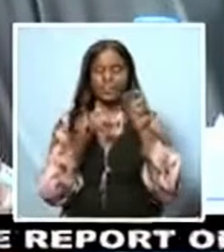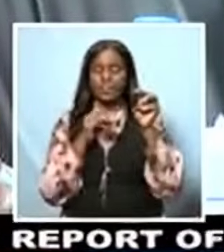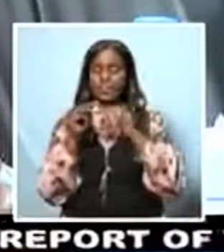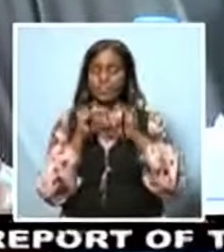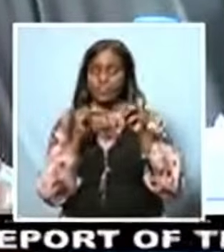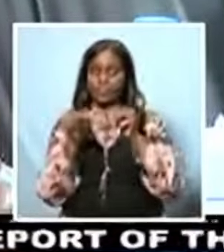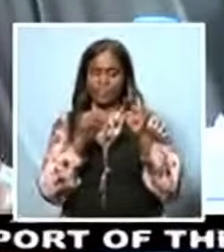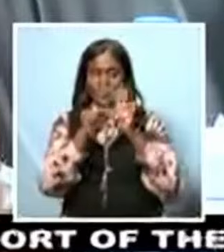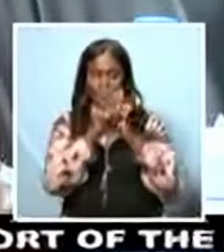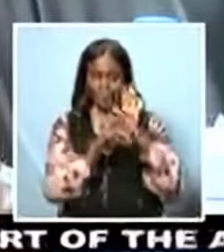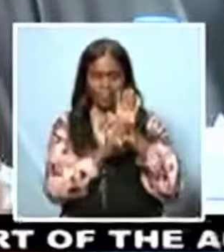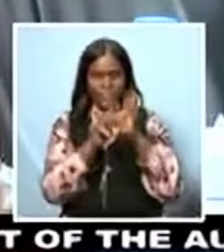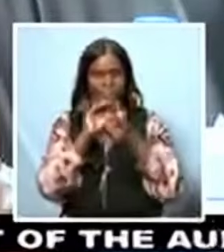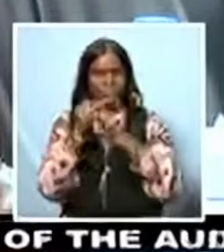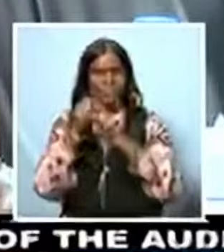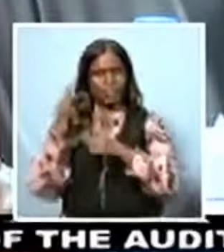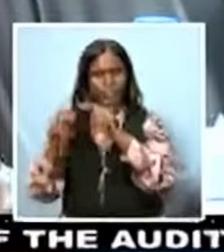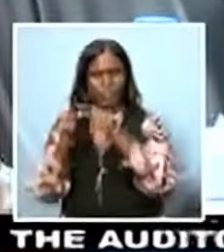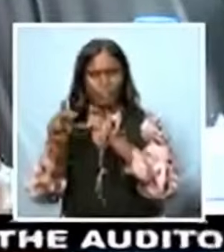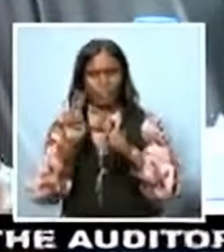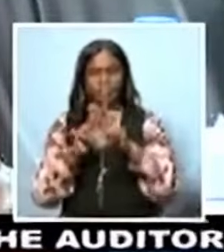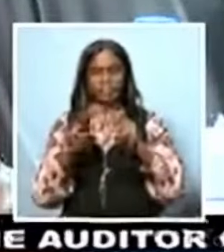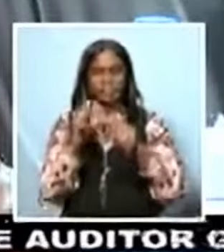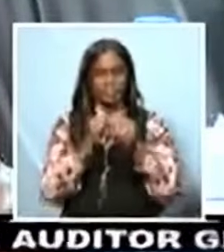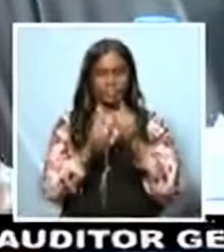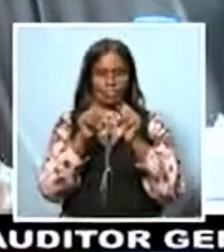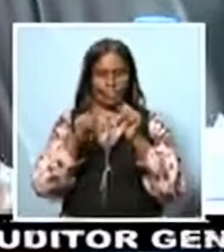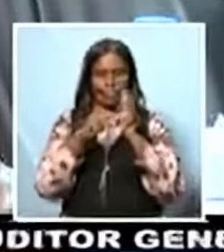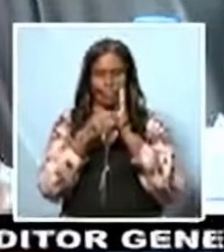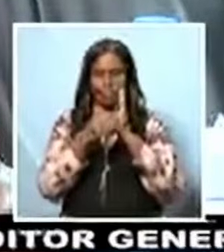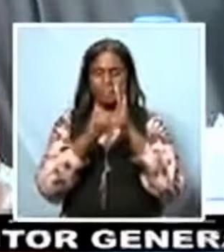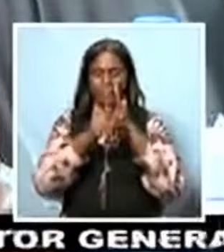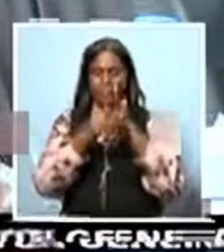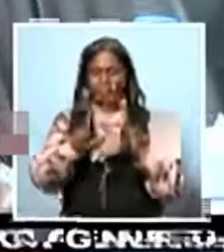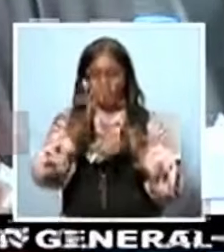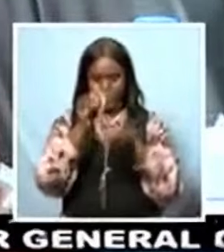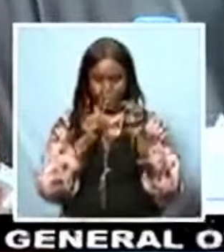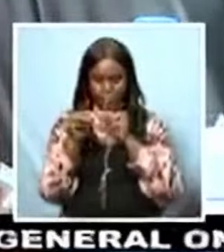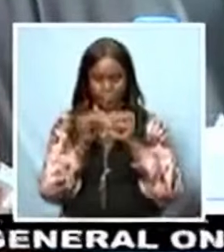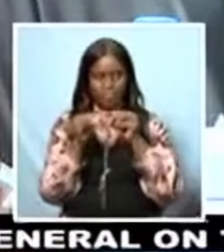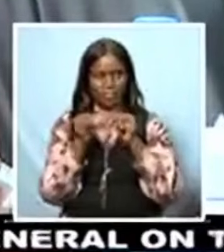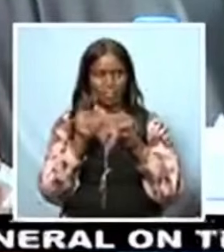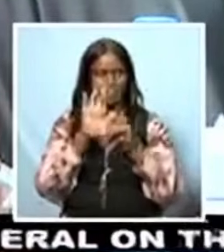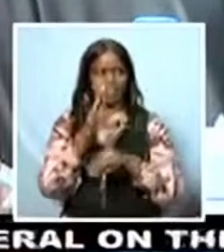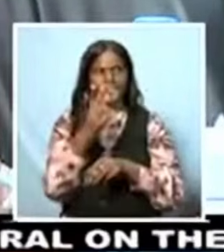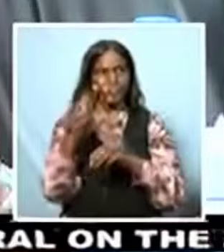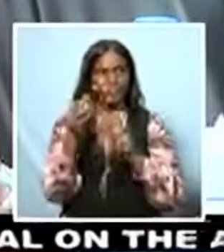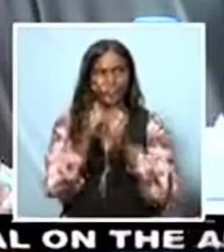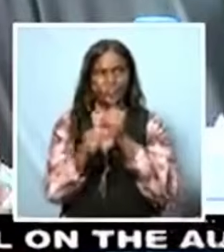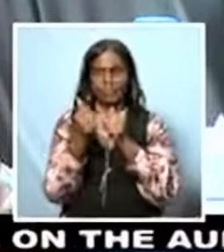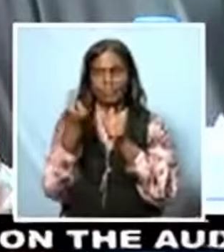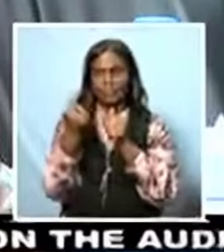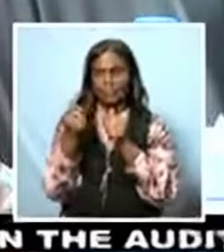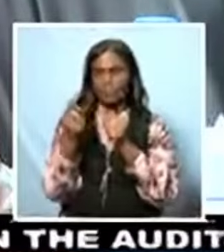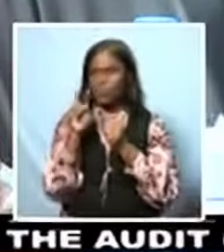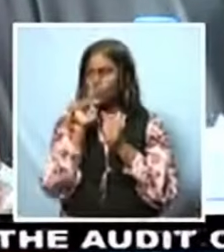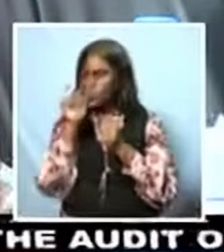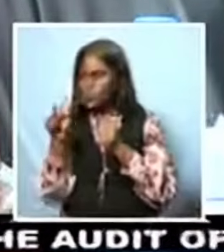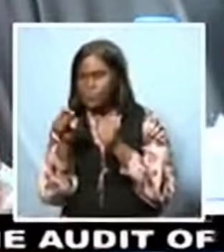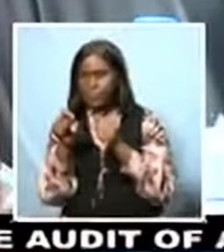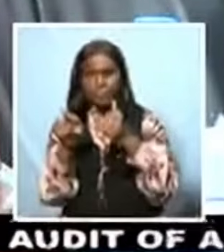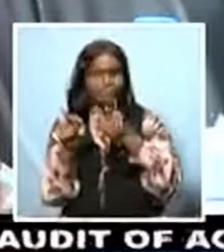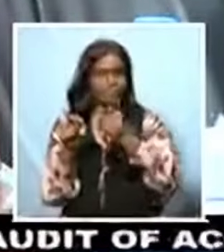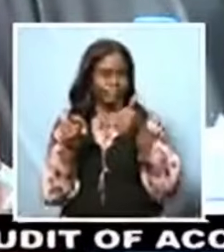Management policy or procedure, Chair, which really guides you how you manage your assets, which ones to insure, which ones not